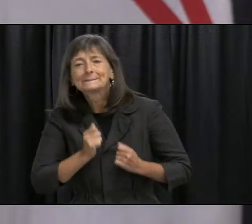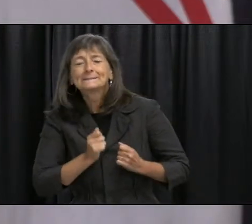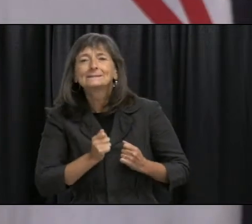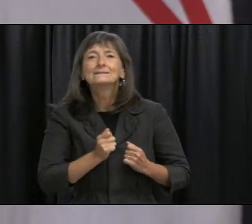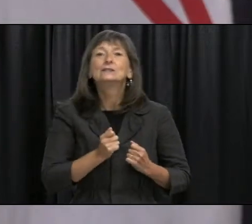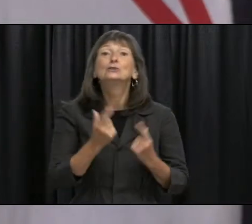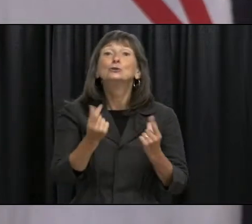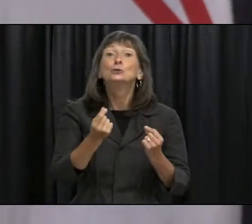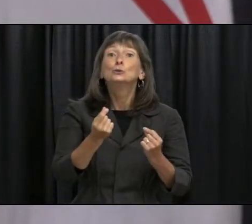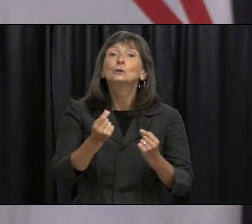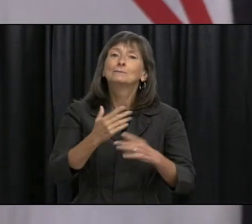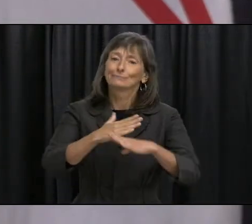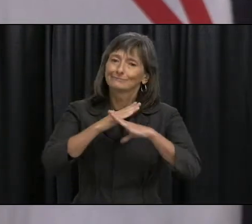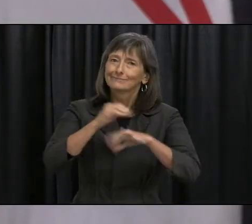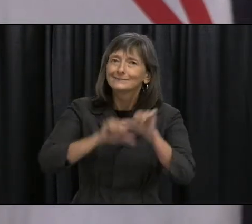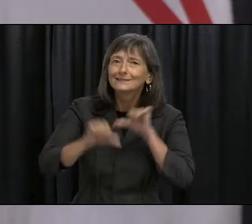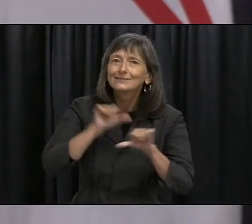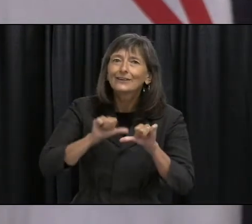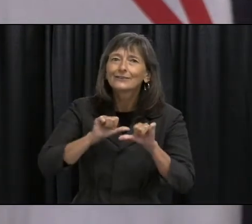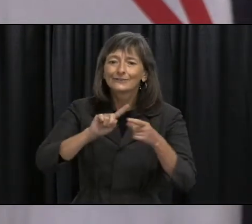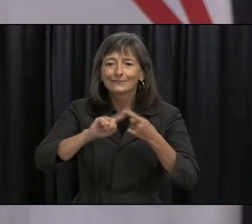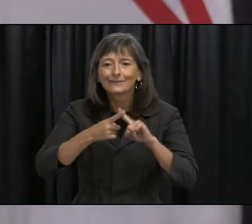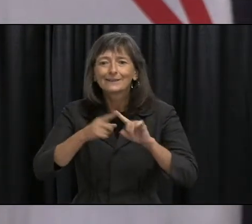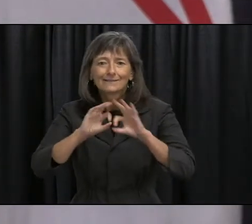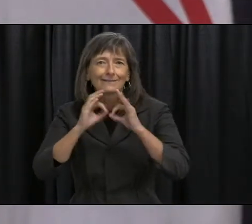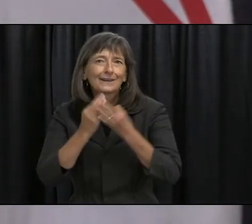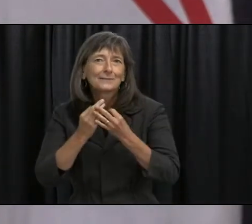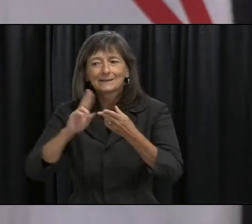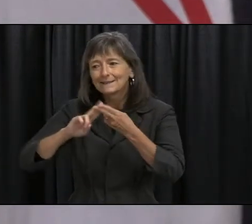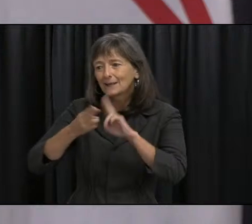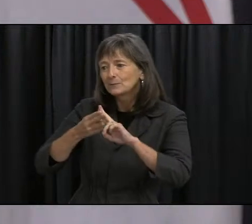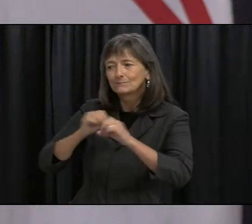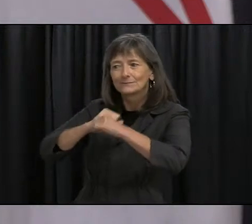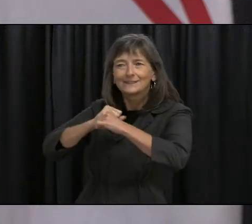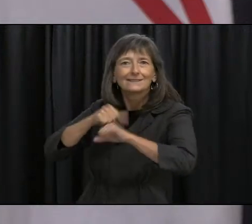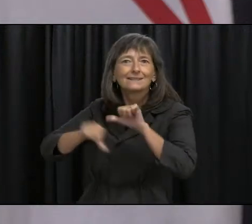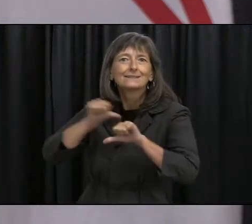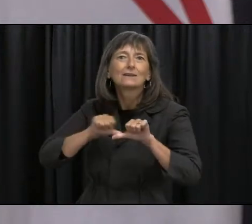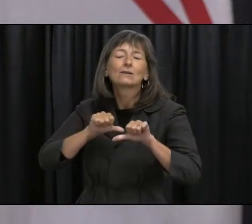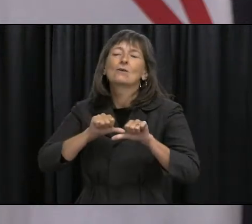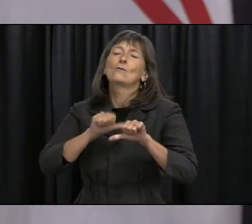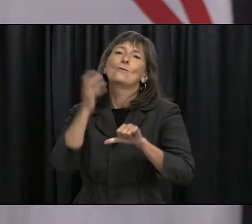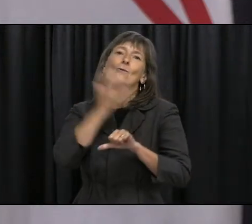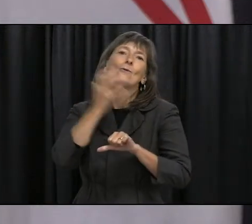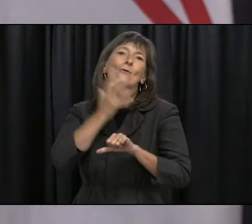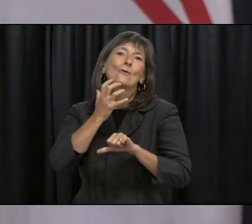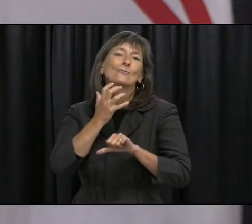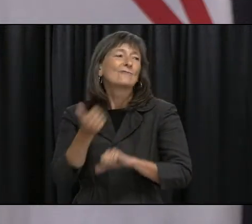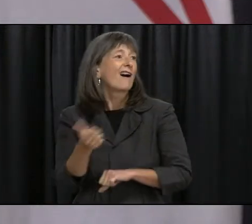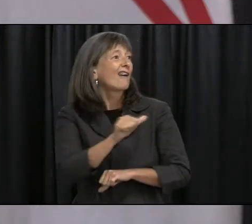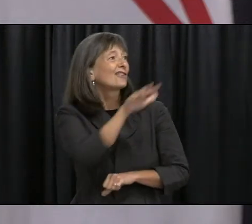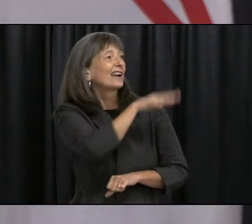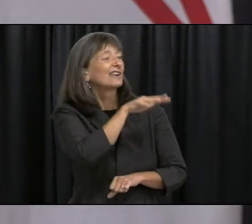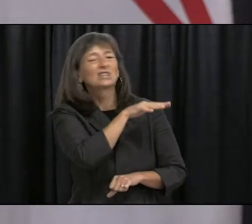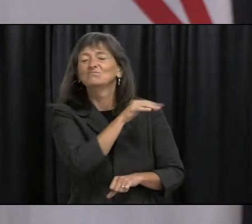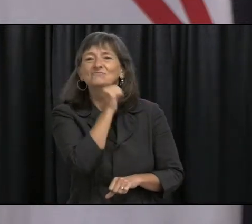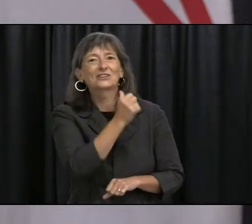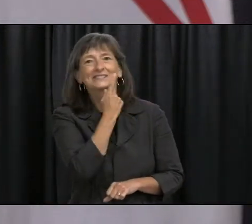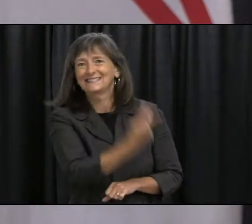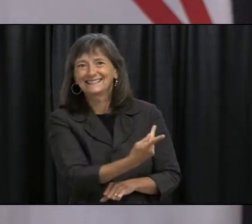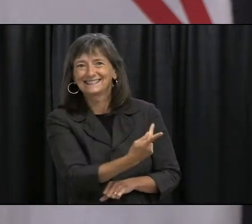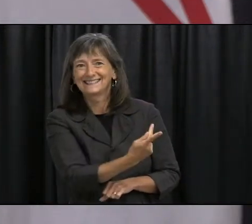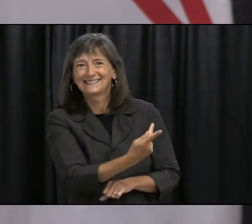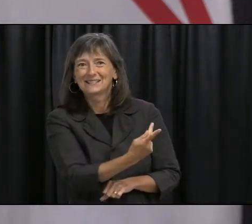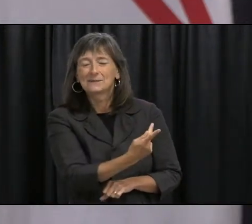families, your neighbours, and your friends have been truly remarkable and unheard of in many other jurisdictions. Perhaps some of the